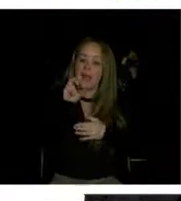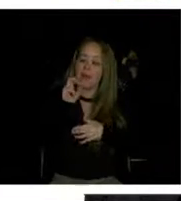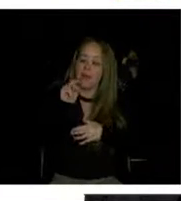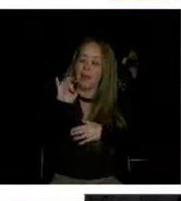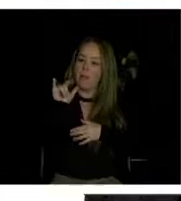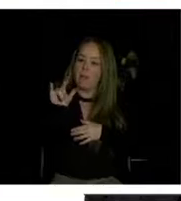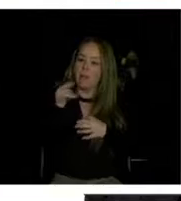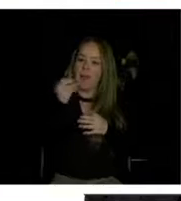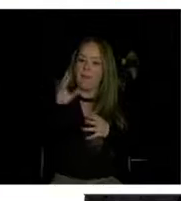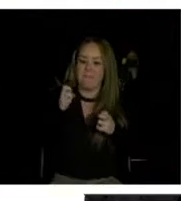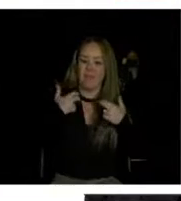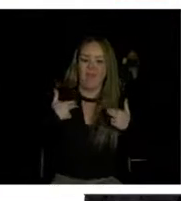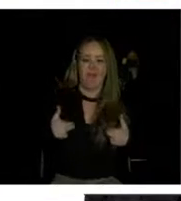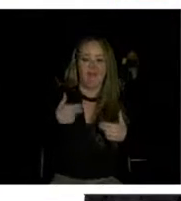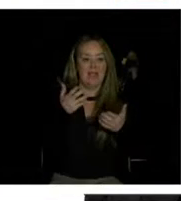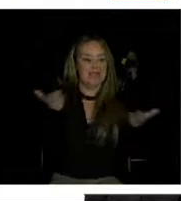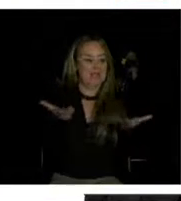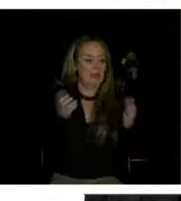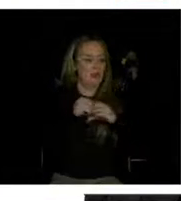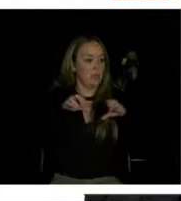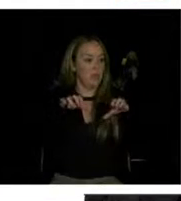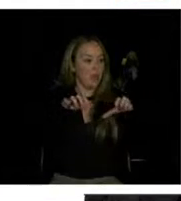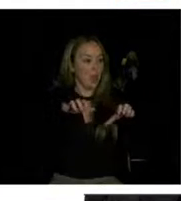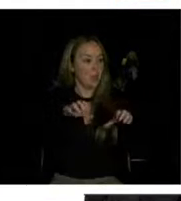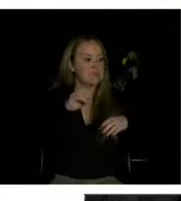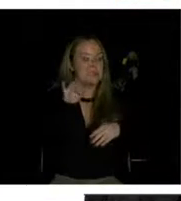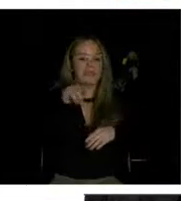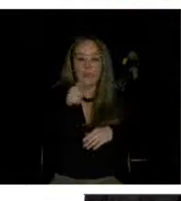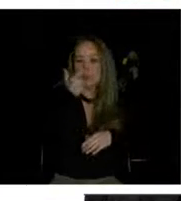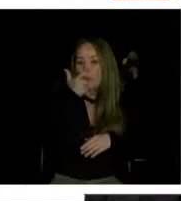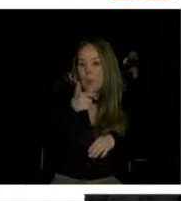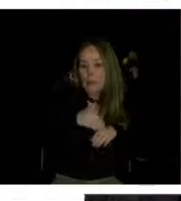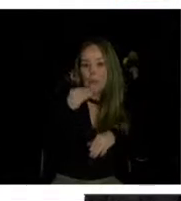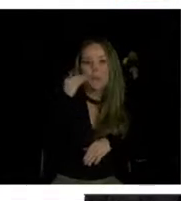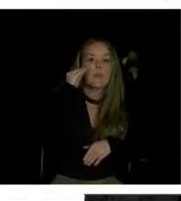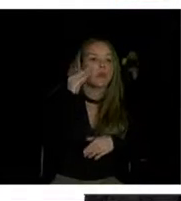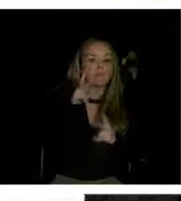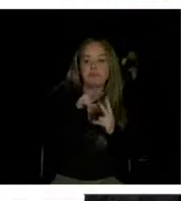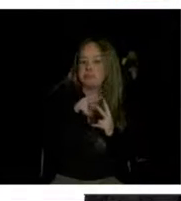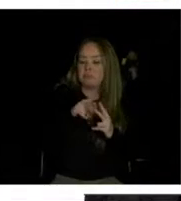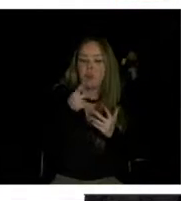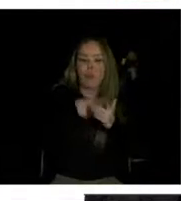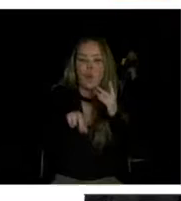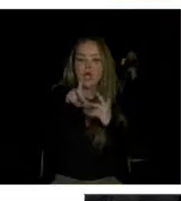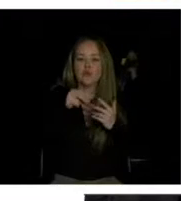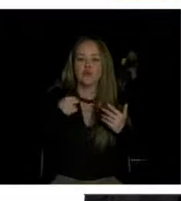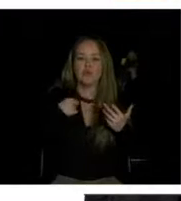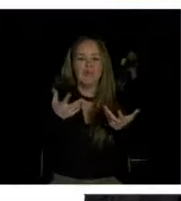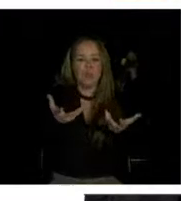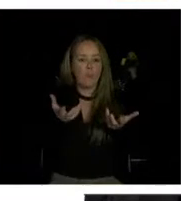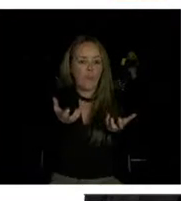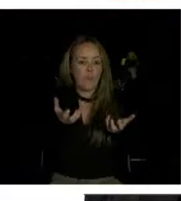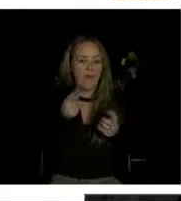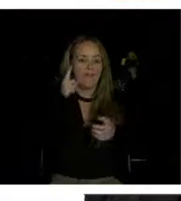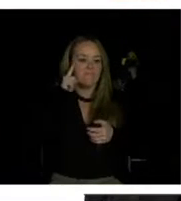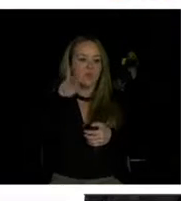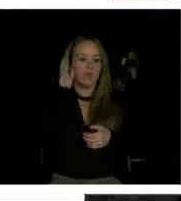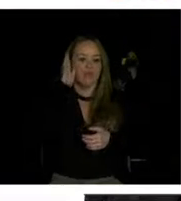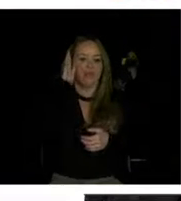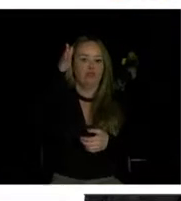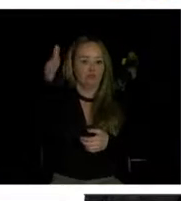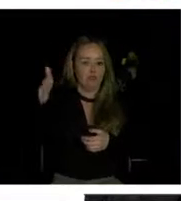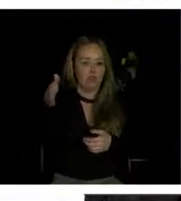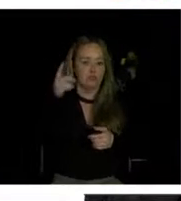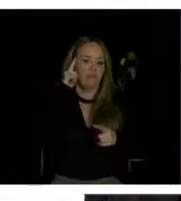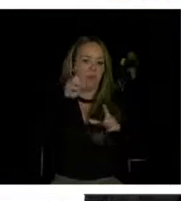entire audience, whether you're here in the gallery or whether you're watching at home, what do we want for the future